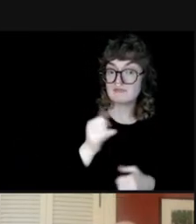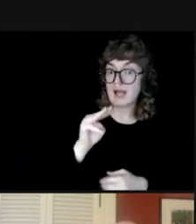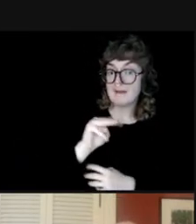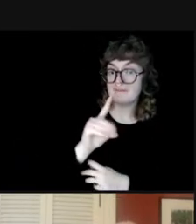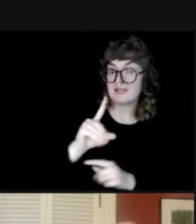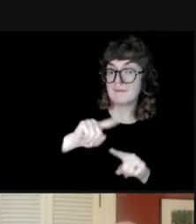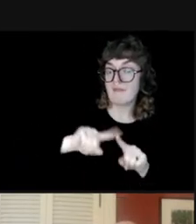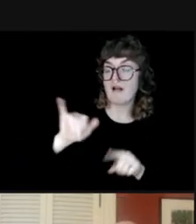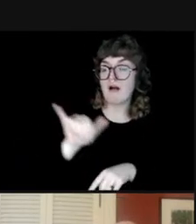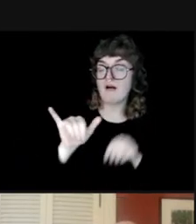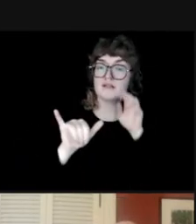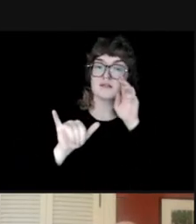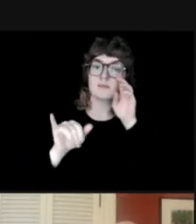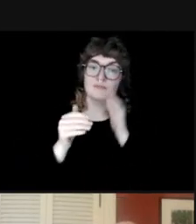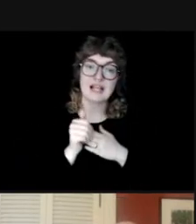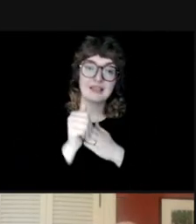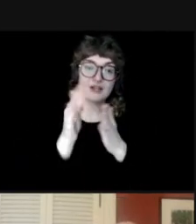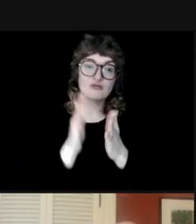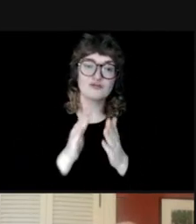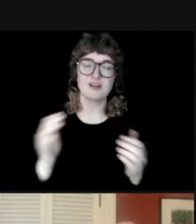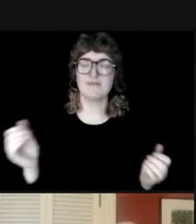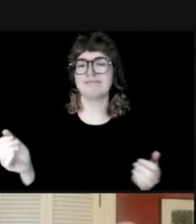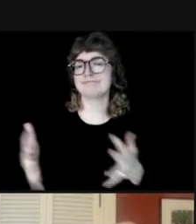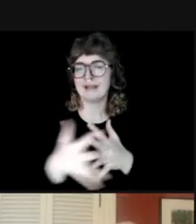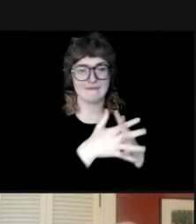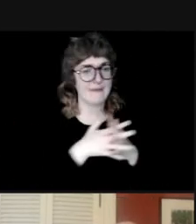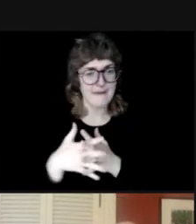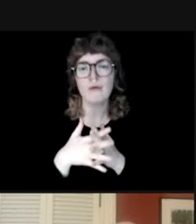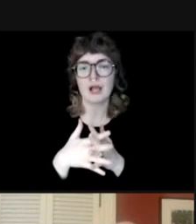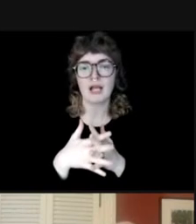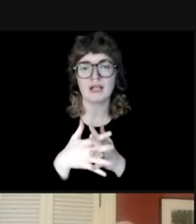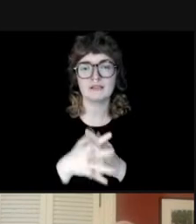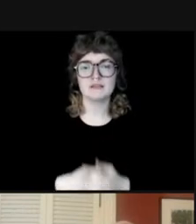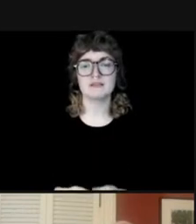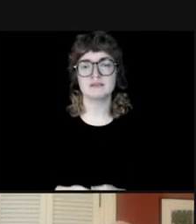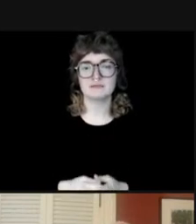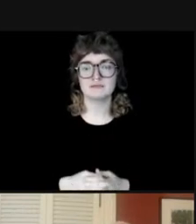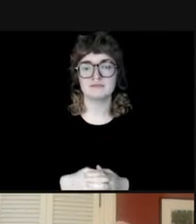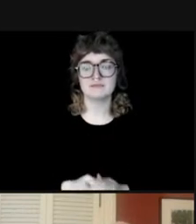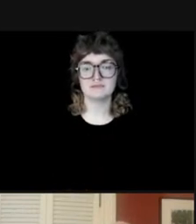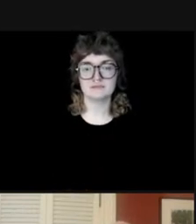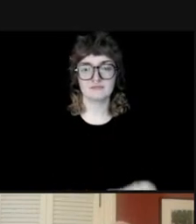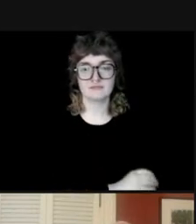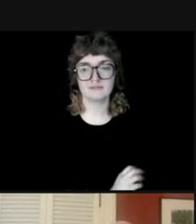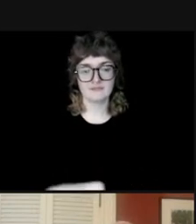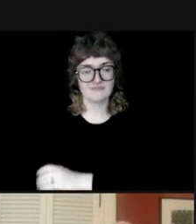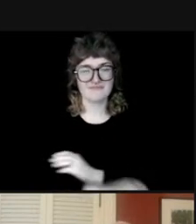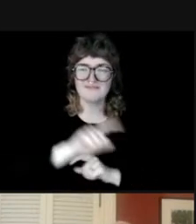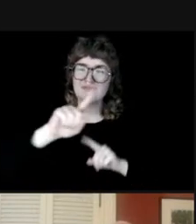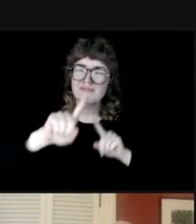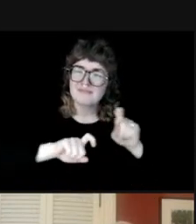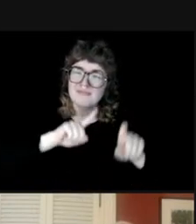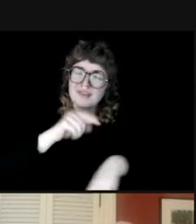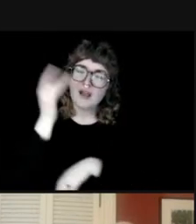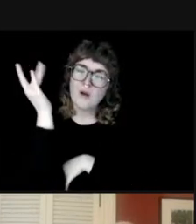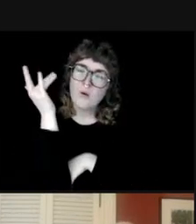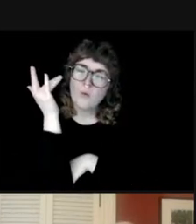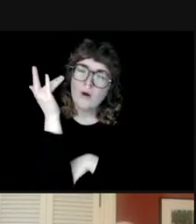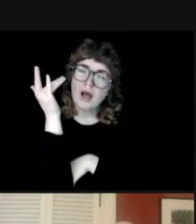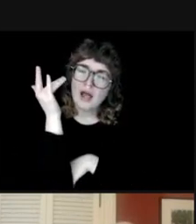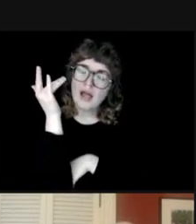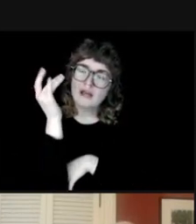the leadership of the entire nation. Dual firsts. But you might ask, why in the world are firsts